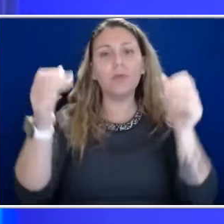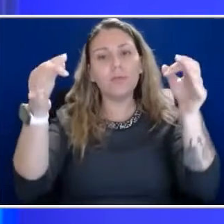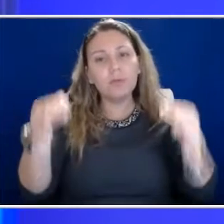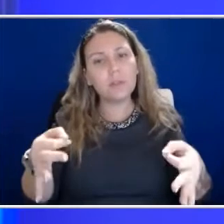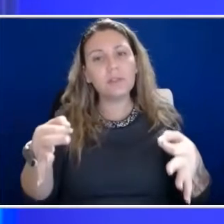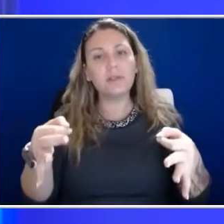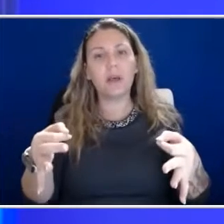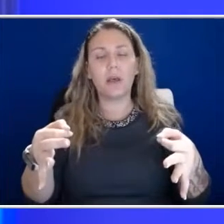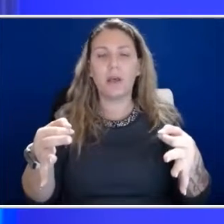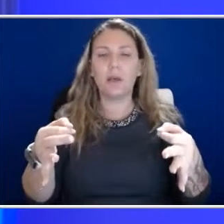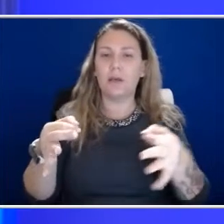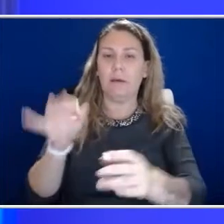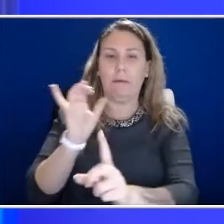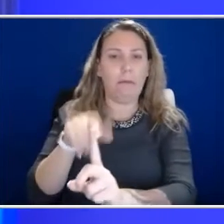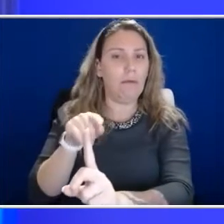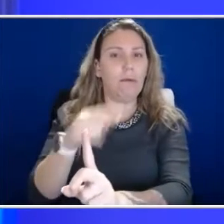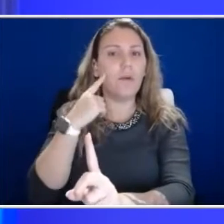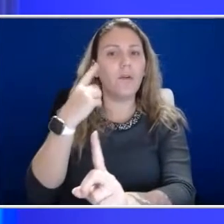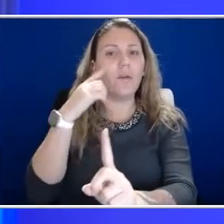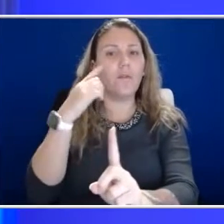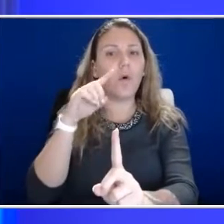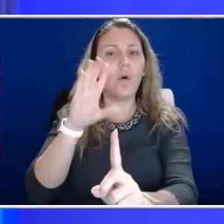hyperbaric oxygen treatment for the burn